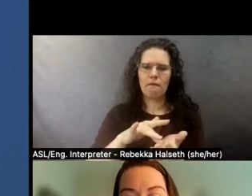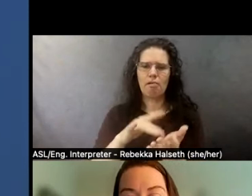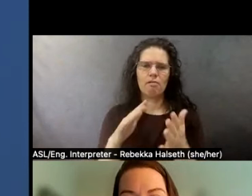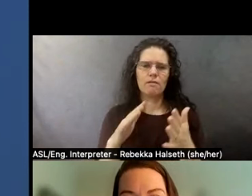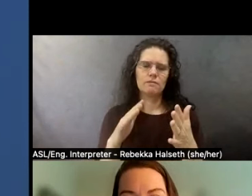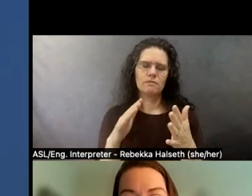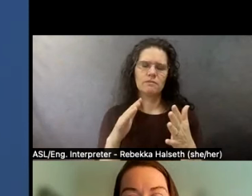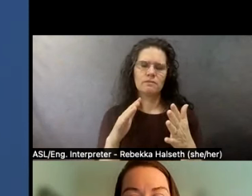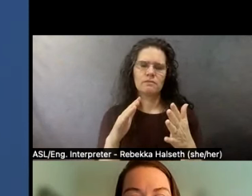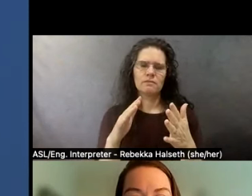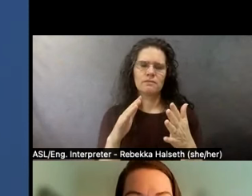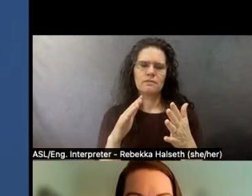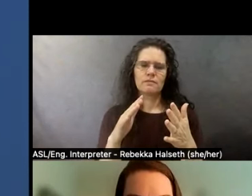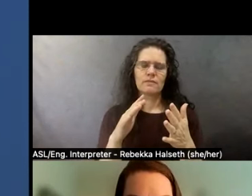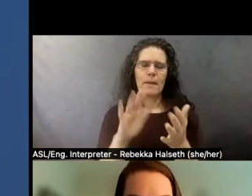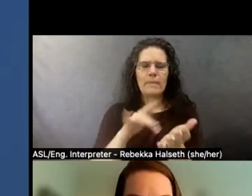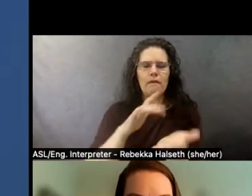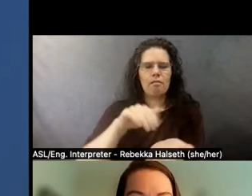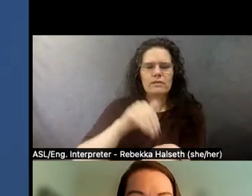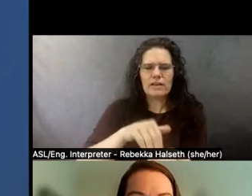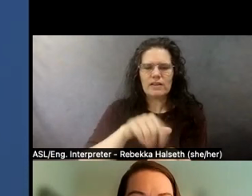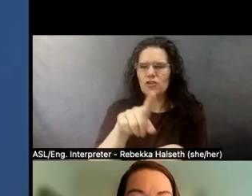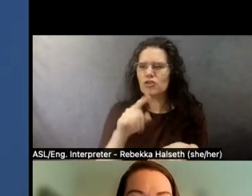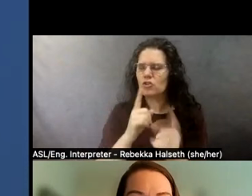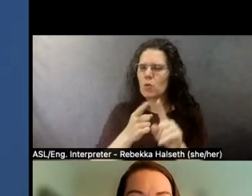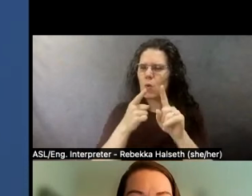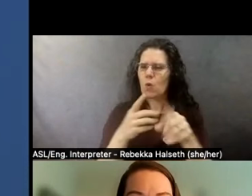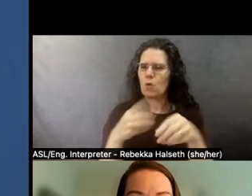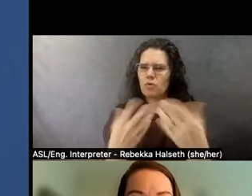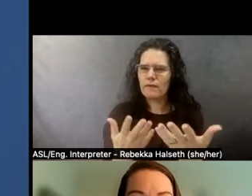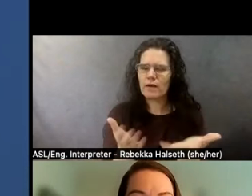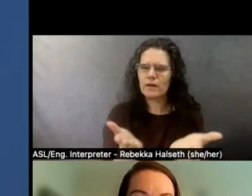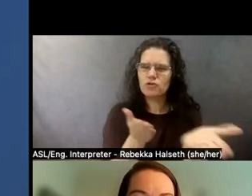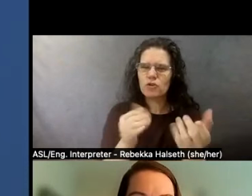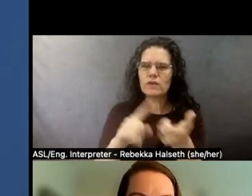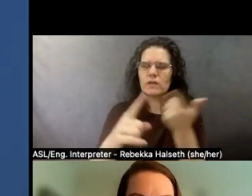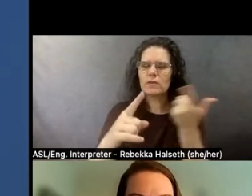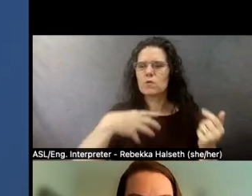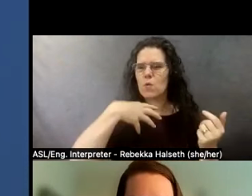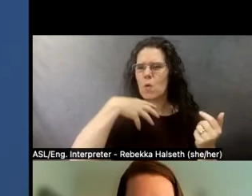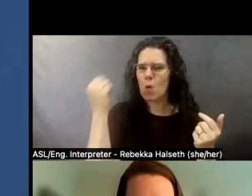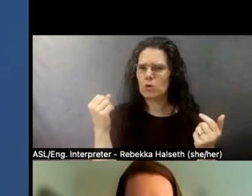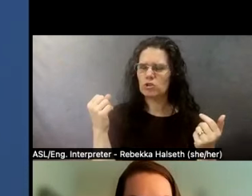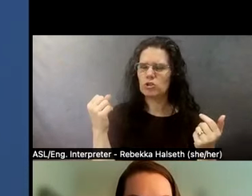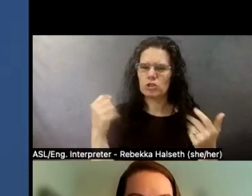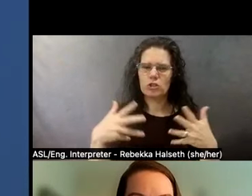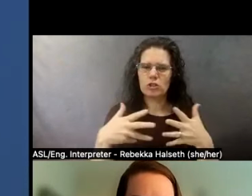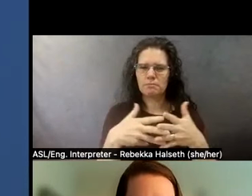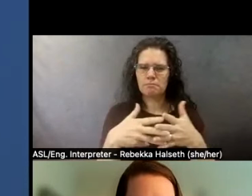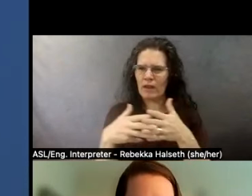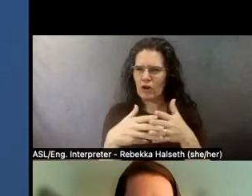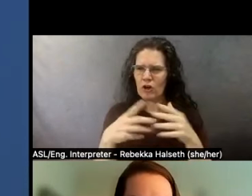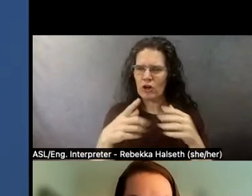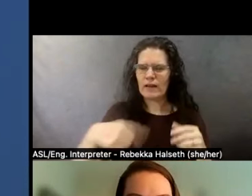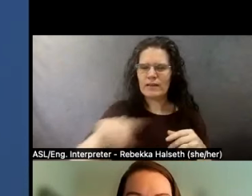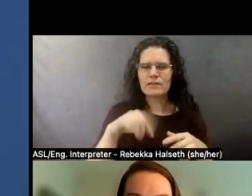legal services to older adults in the areas of income and healthcare benefits,